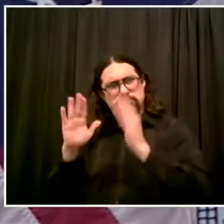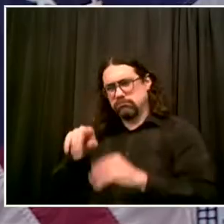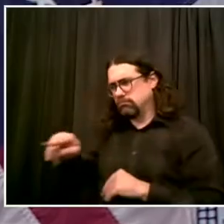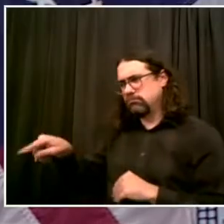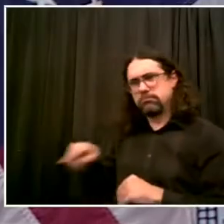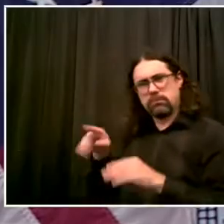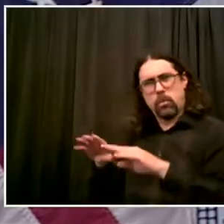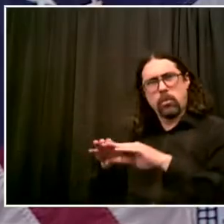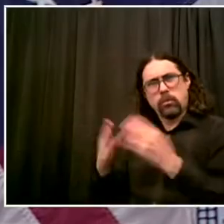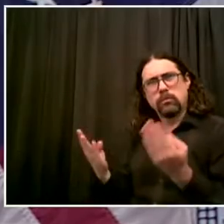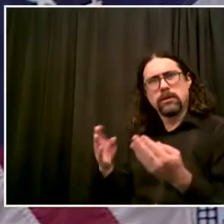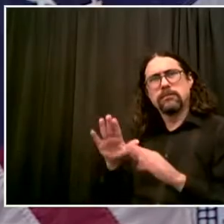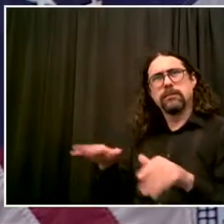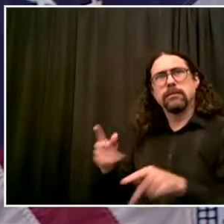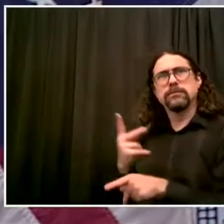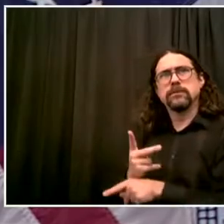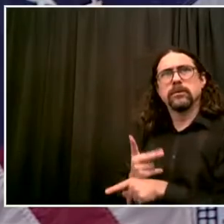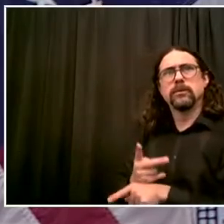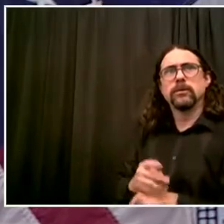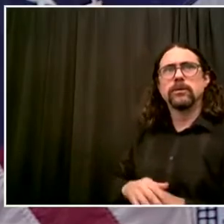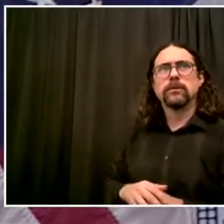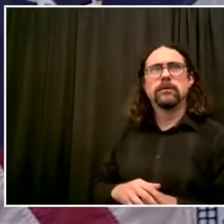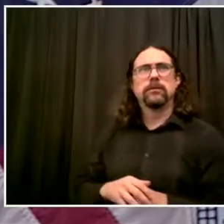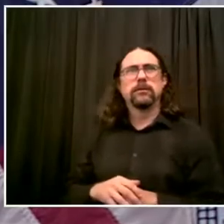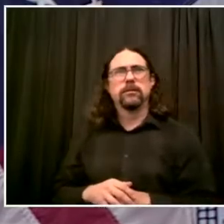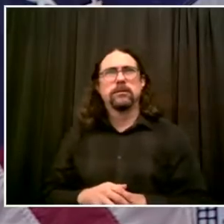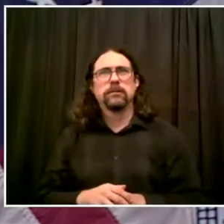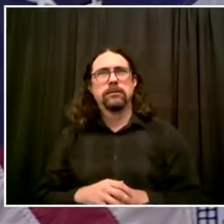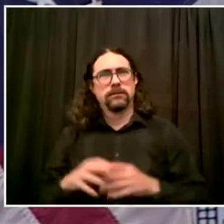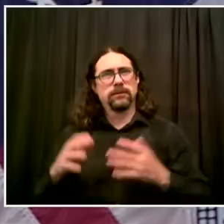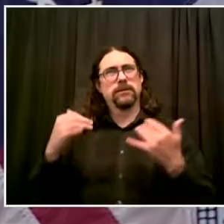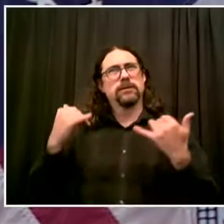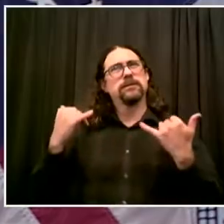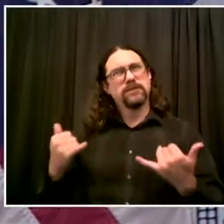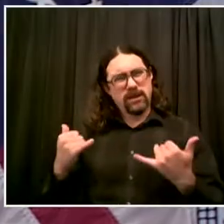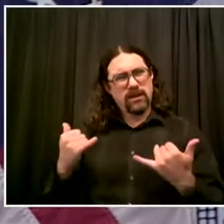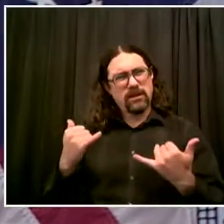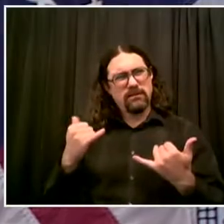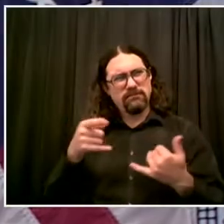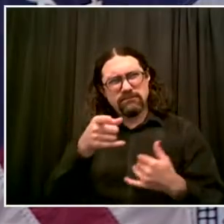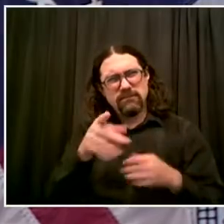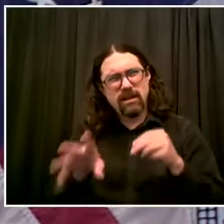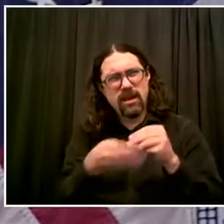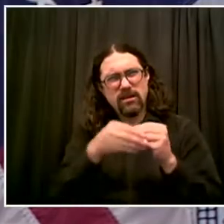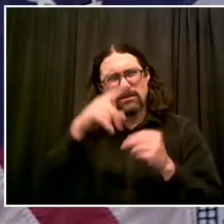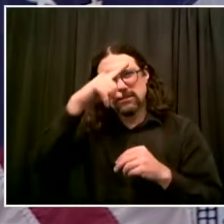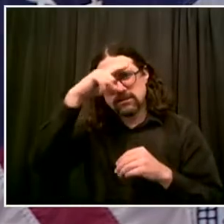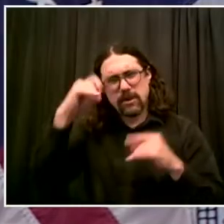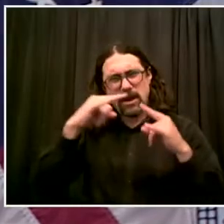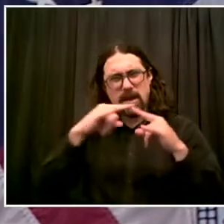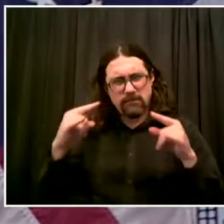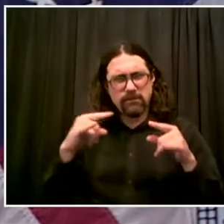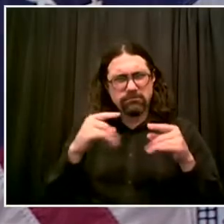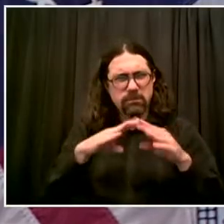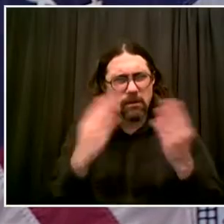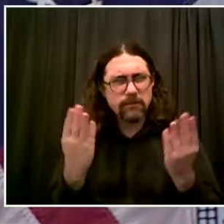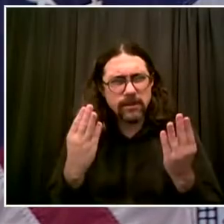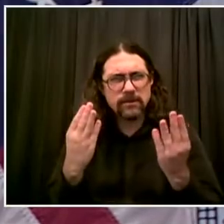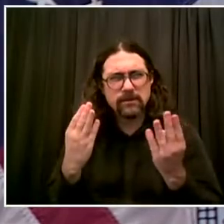are outdoors is the central difference. That what we need from all summer camps is,